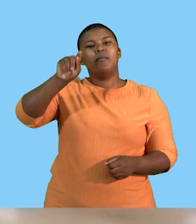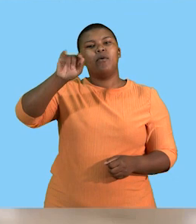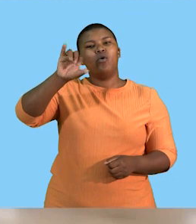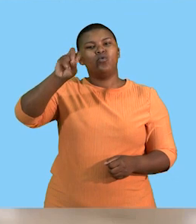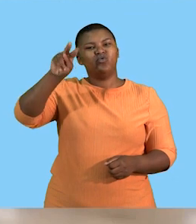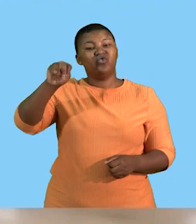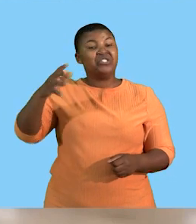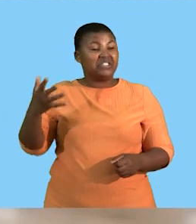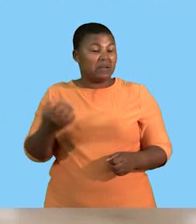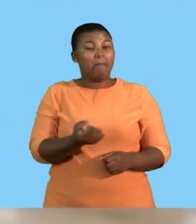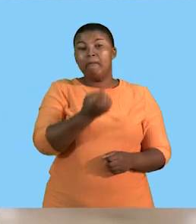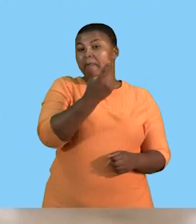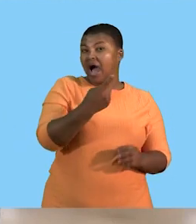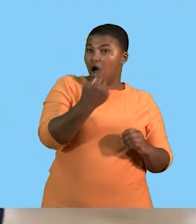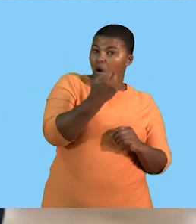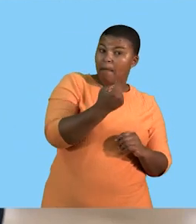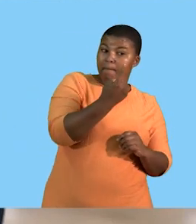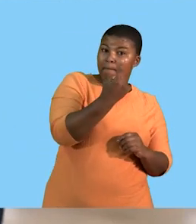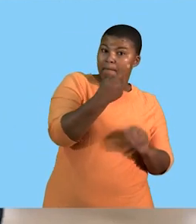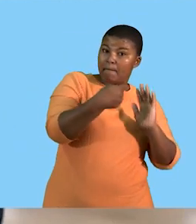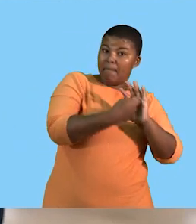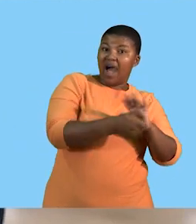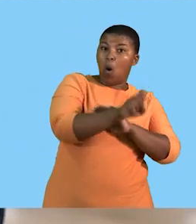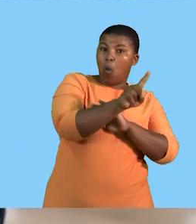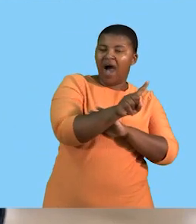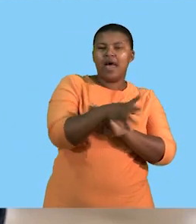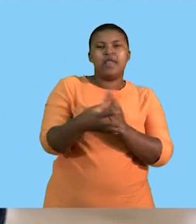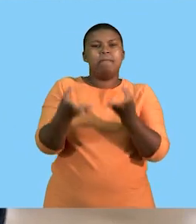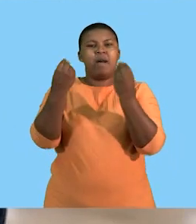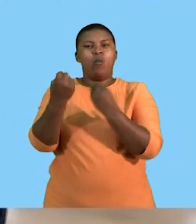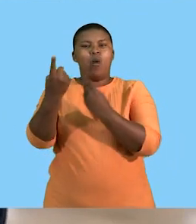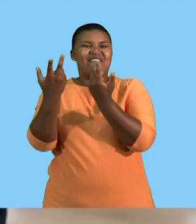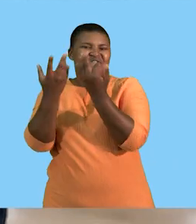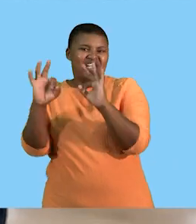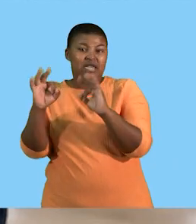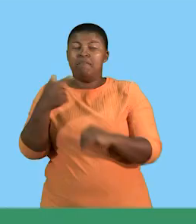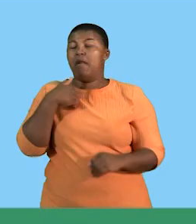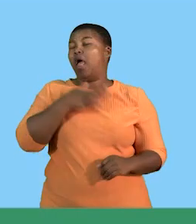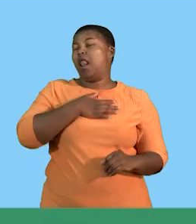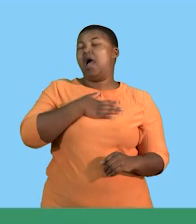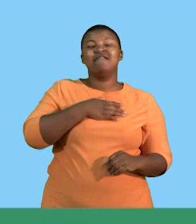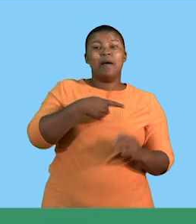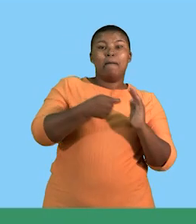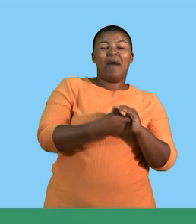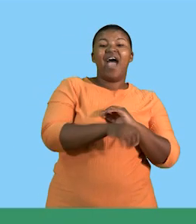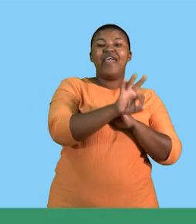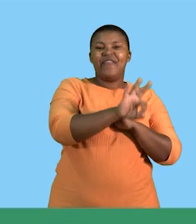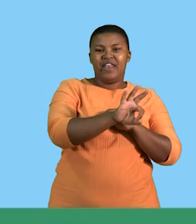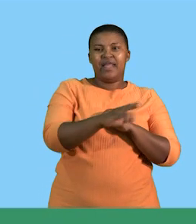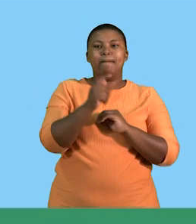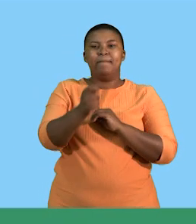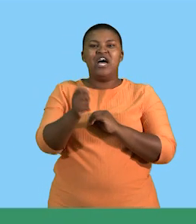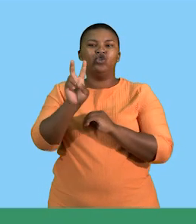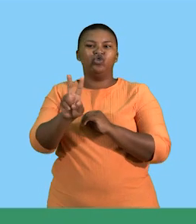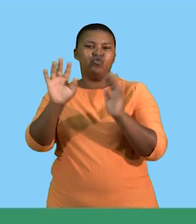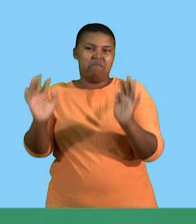am always a sucker for, buy two and get the third one for free. So we always fall for that one. Buy one,